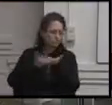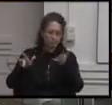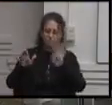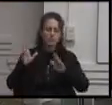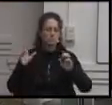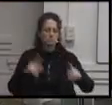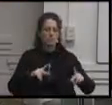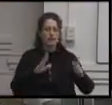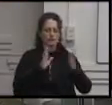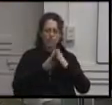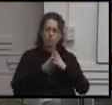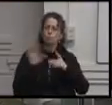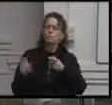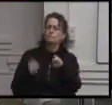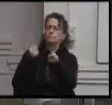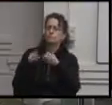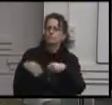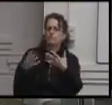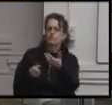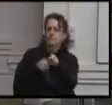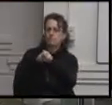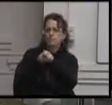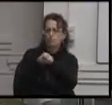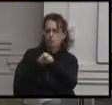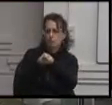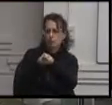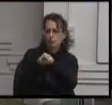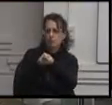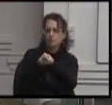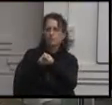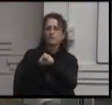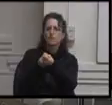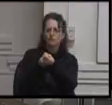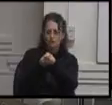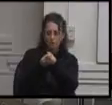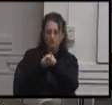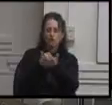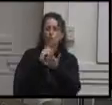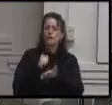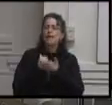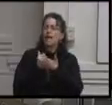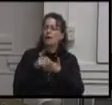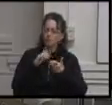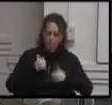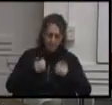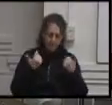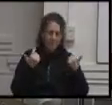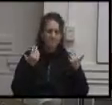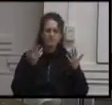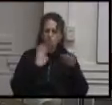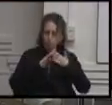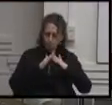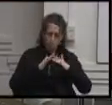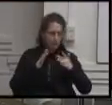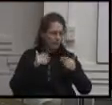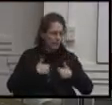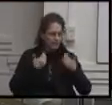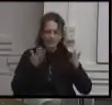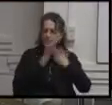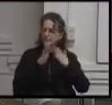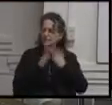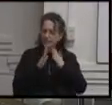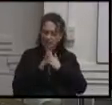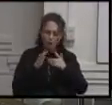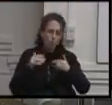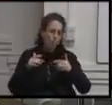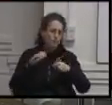that support. We surround them with that support and direction to make that happen. And of course, we work very closely in